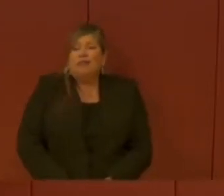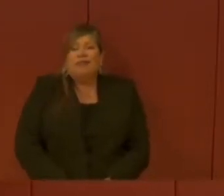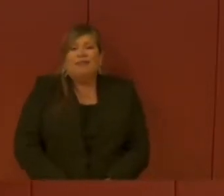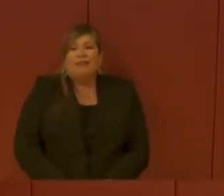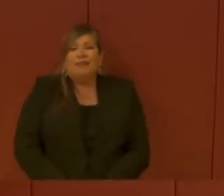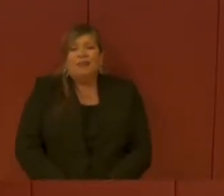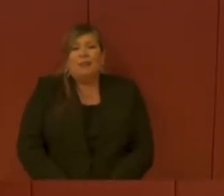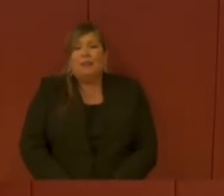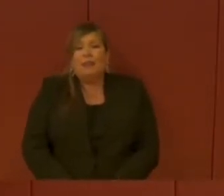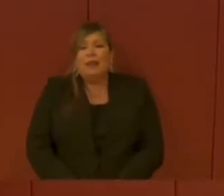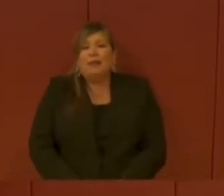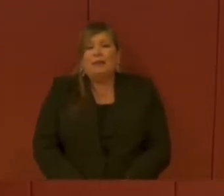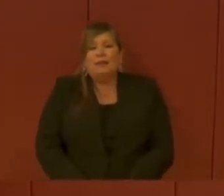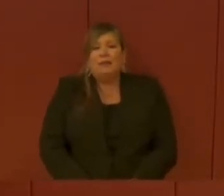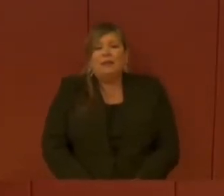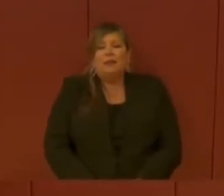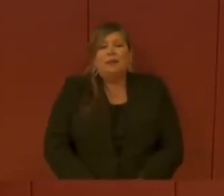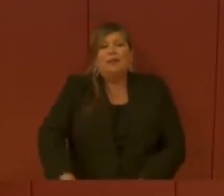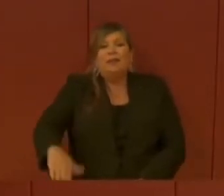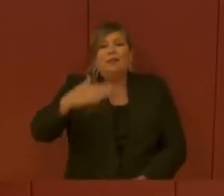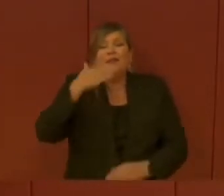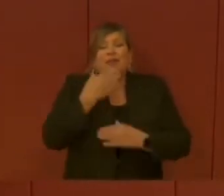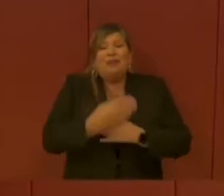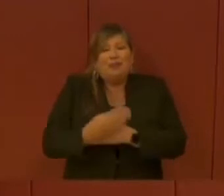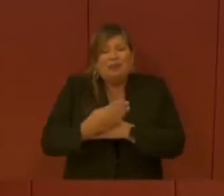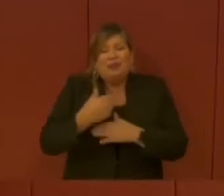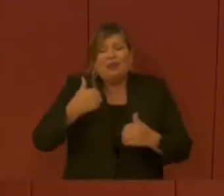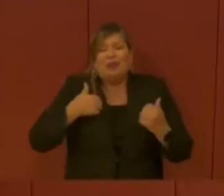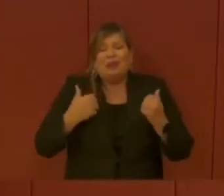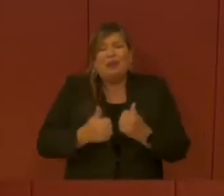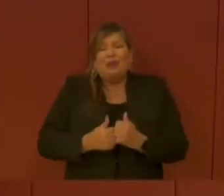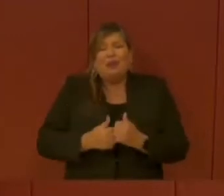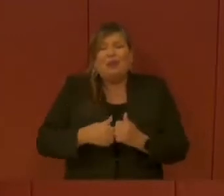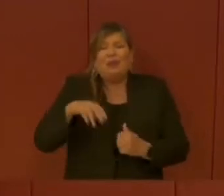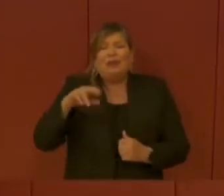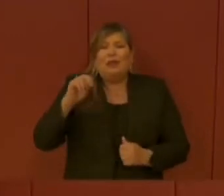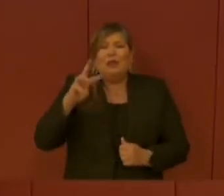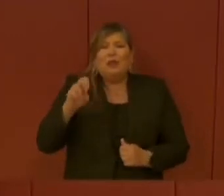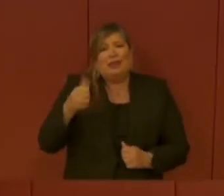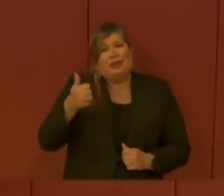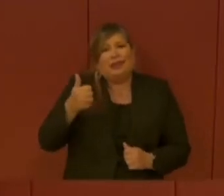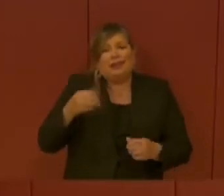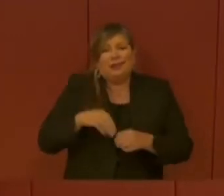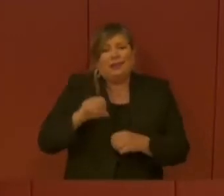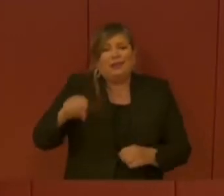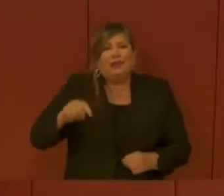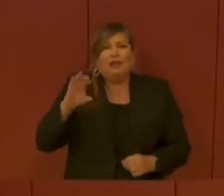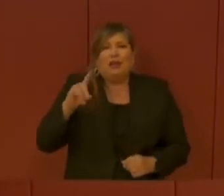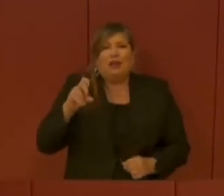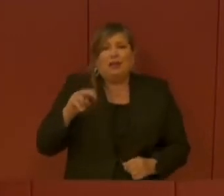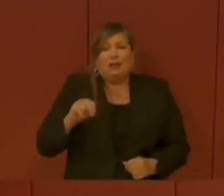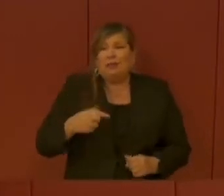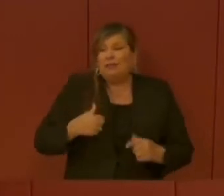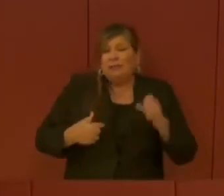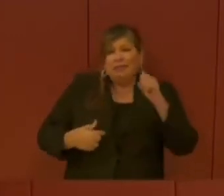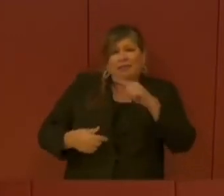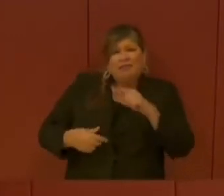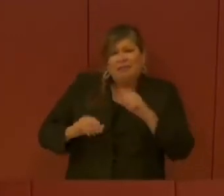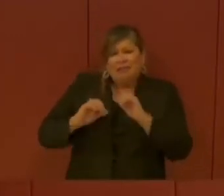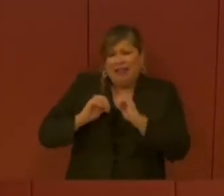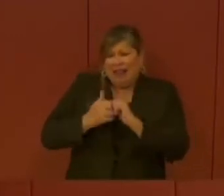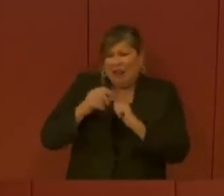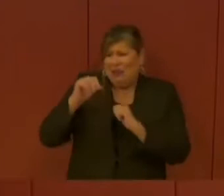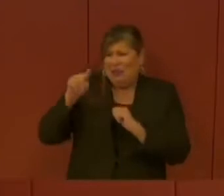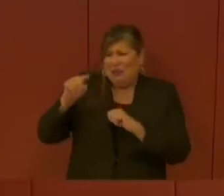Good morning, Governor. Kurt Rivera with ABC 10 News here in Stockton. My question is, how do you build trust in communities where people are afraid of the